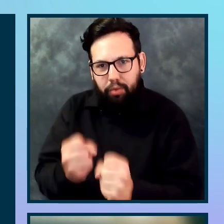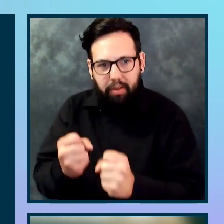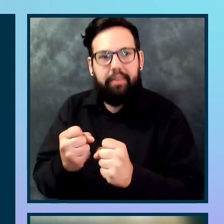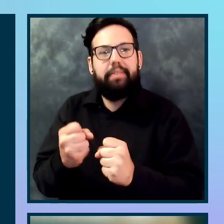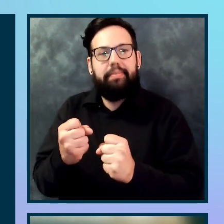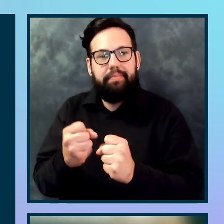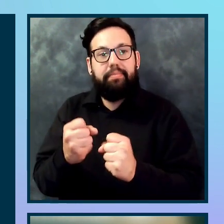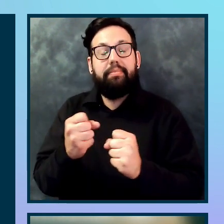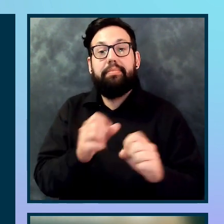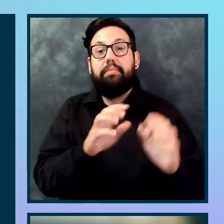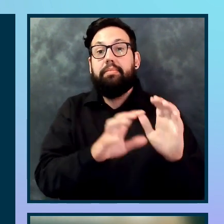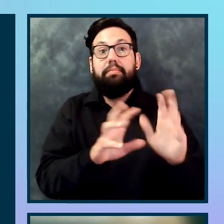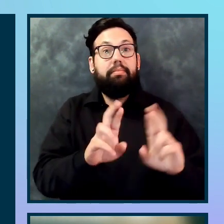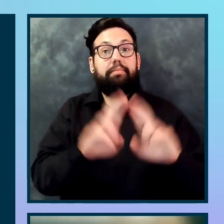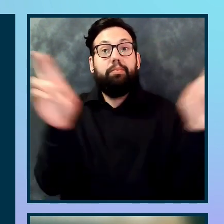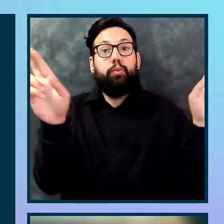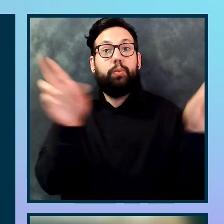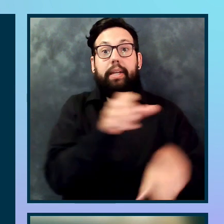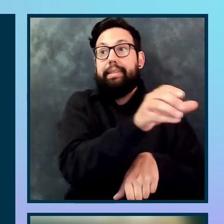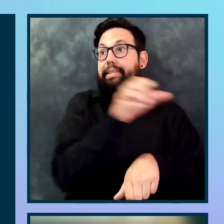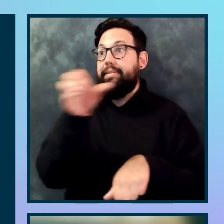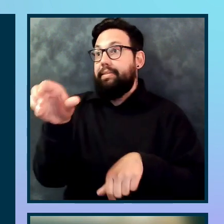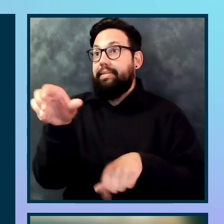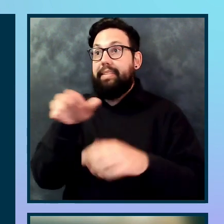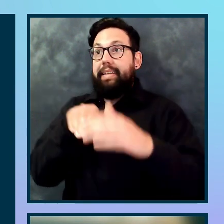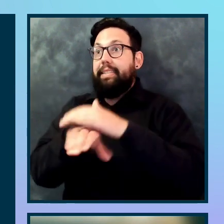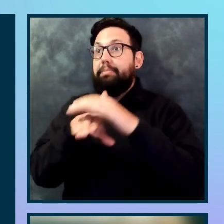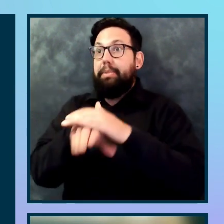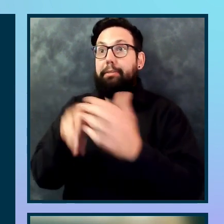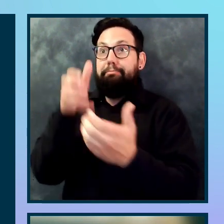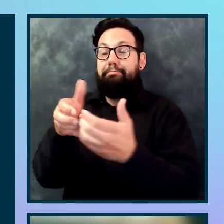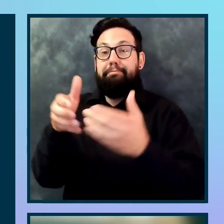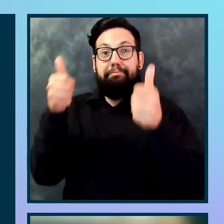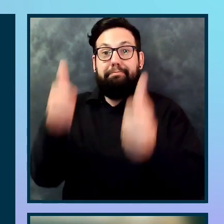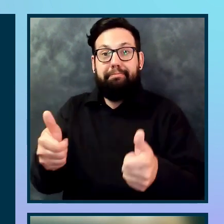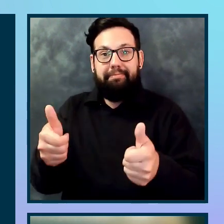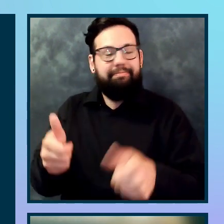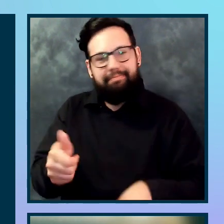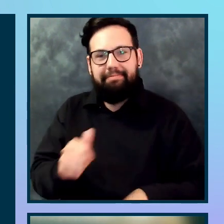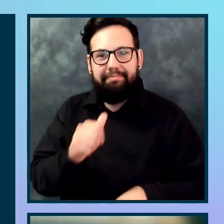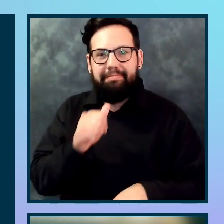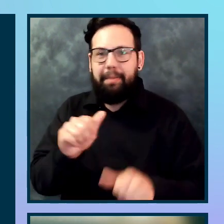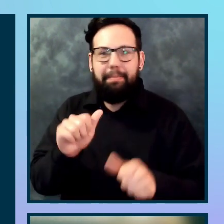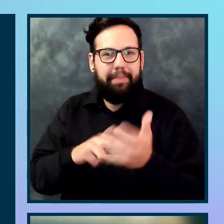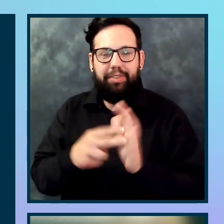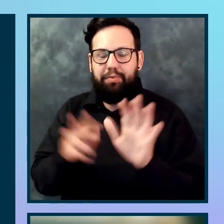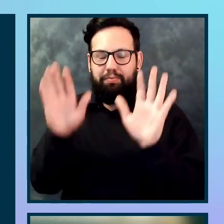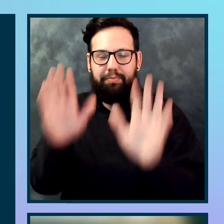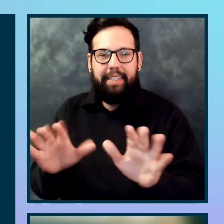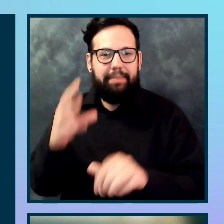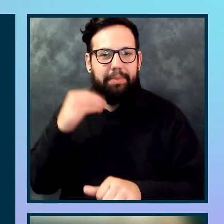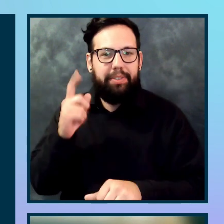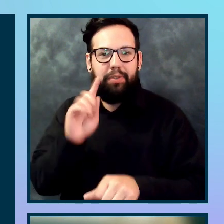of the box basic accessibility is not equal to great accessibility experience for users. It's very important.